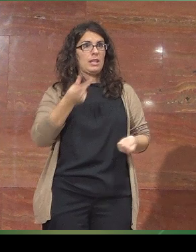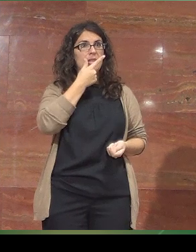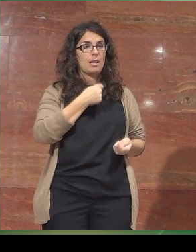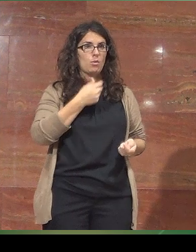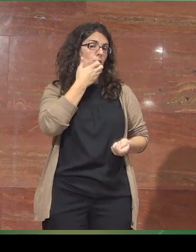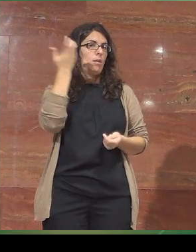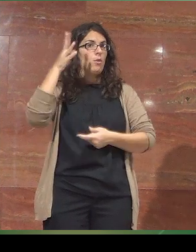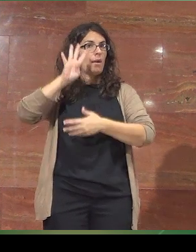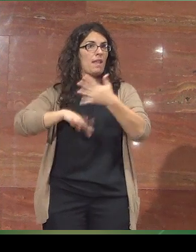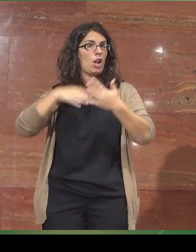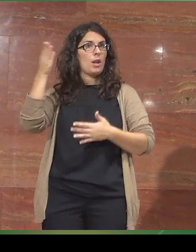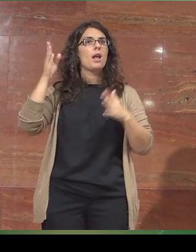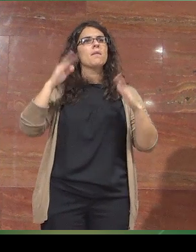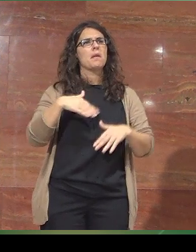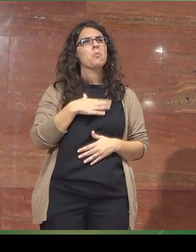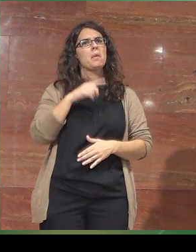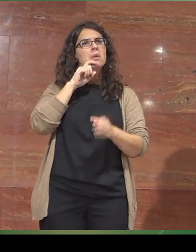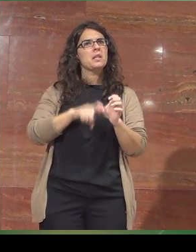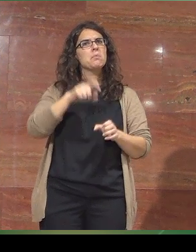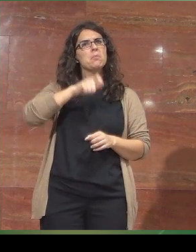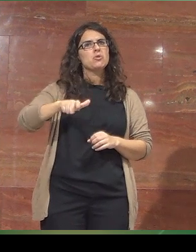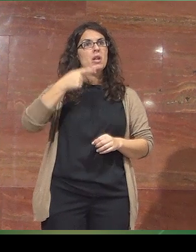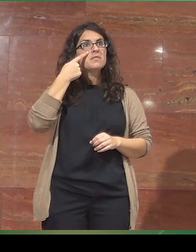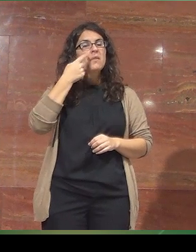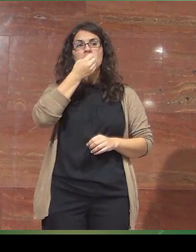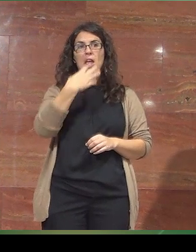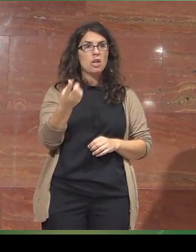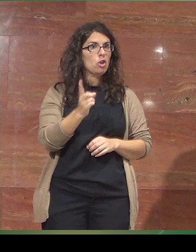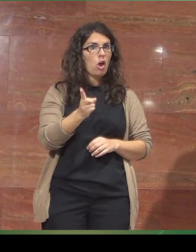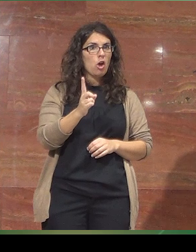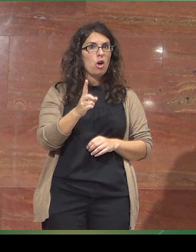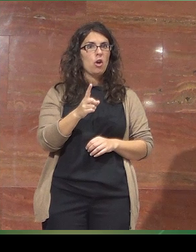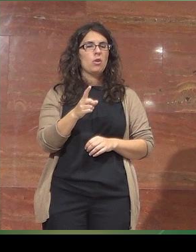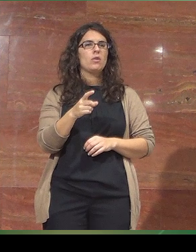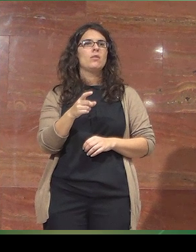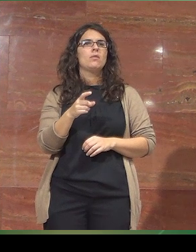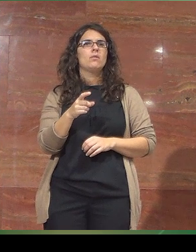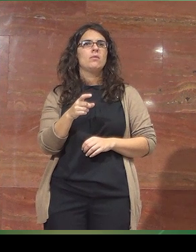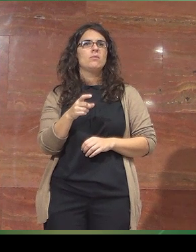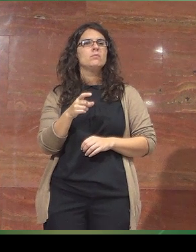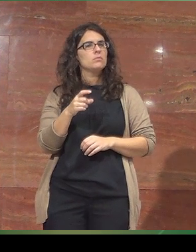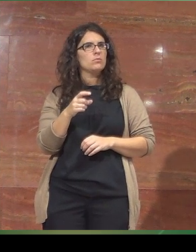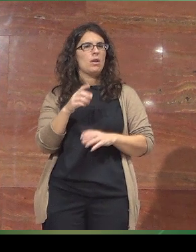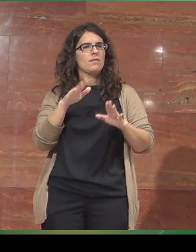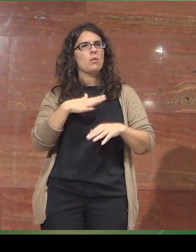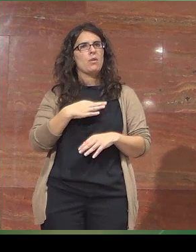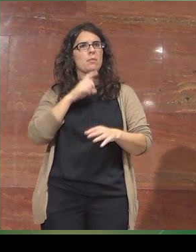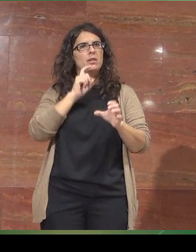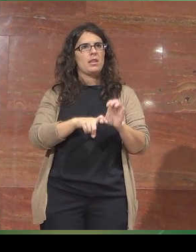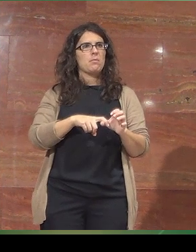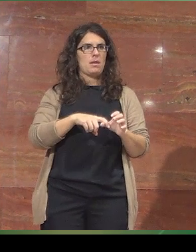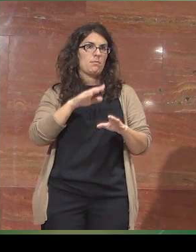metro, which meant that the whole system now is intuitive. I think you should absolutely